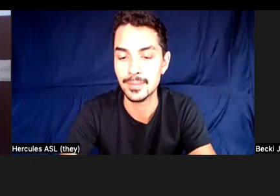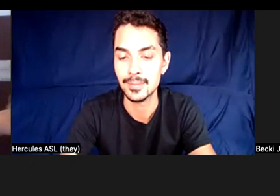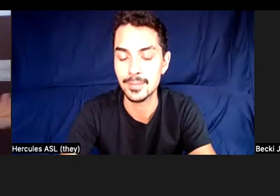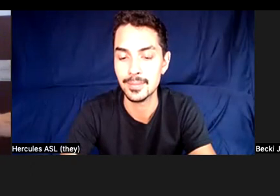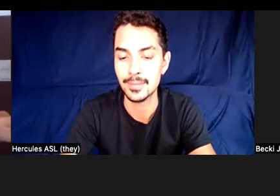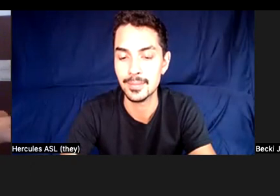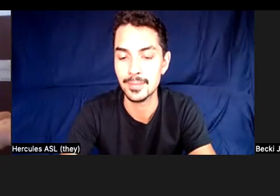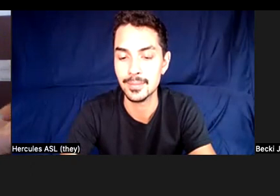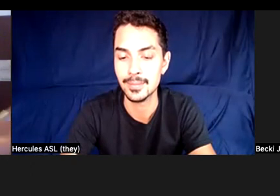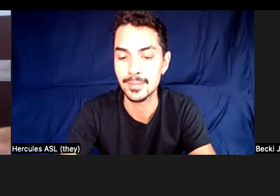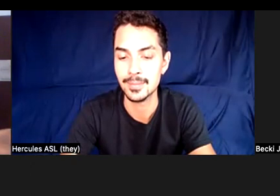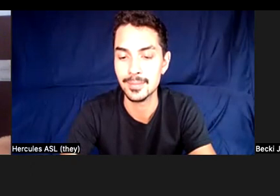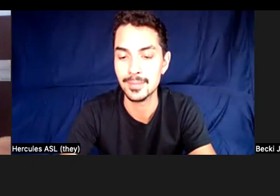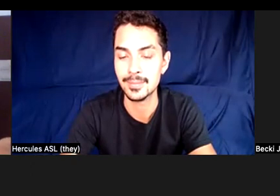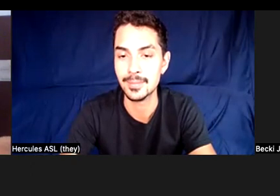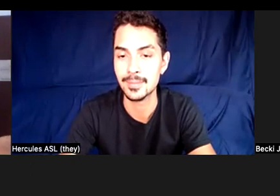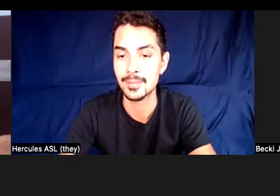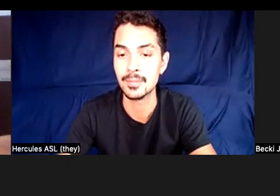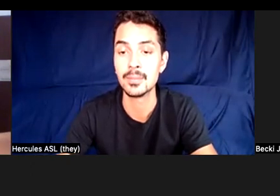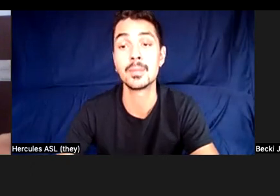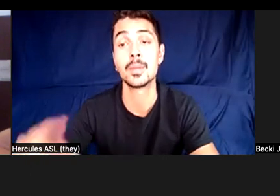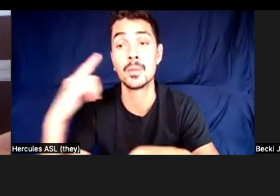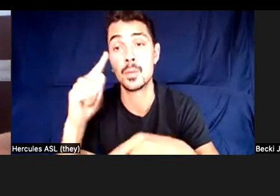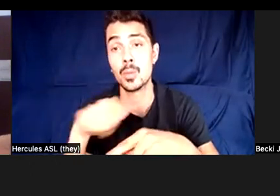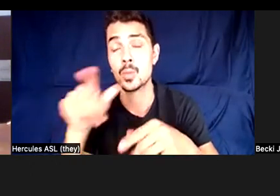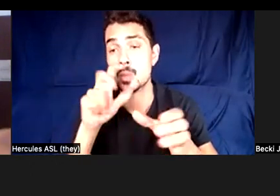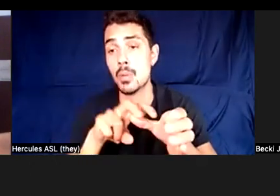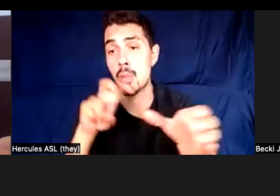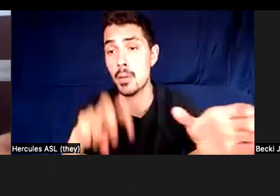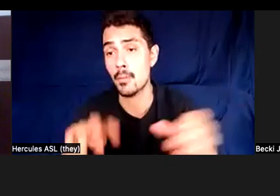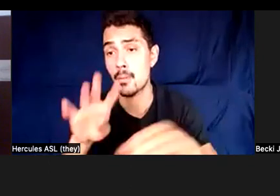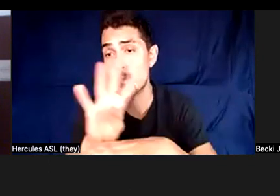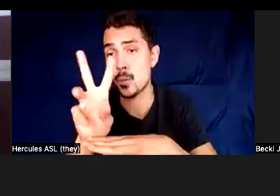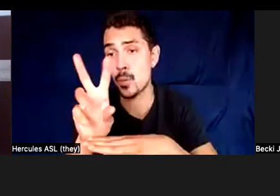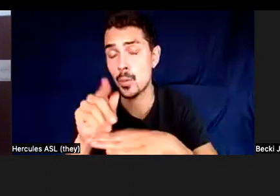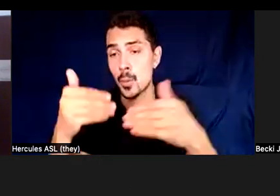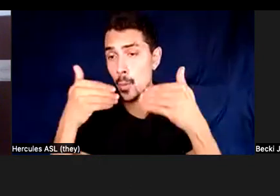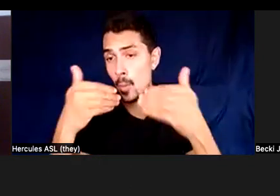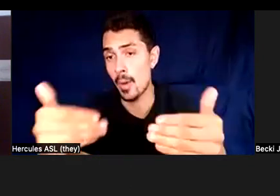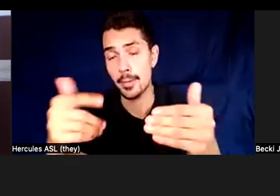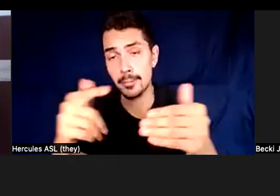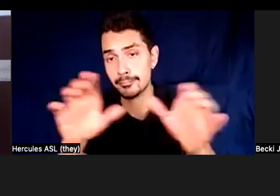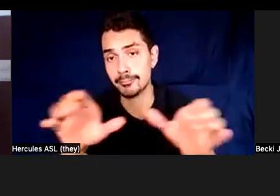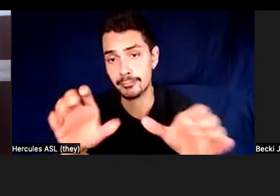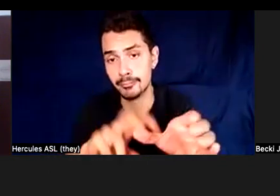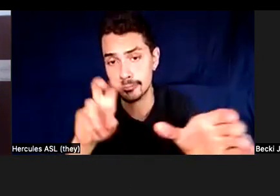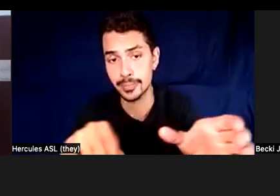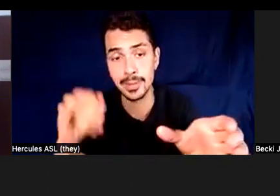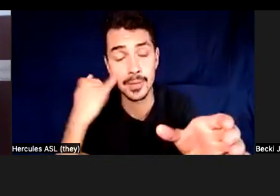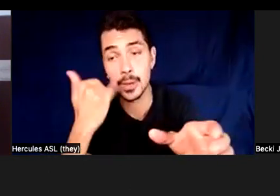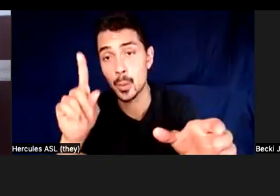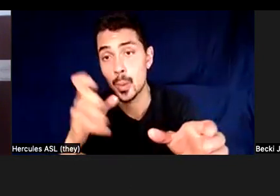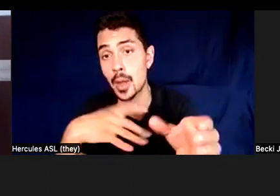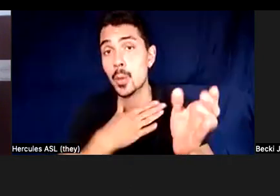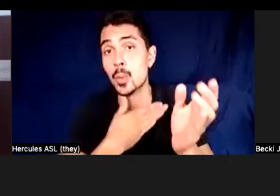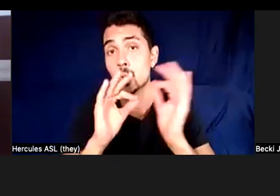Okay, well, for those of you who have to log off right at 4:30, you are welcome to do so. If anybody would like our interpreters to